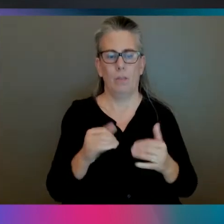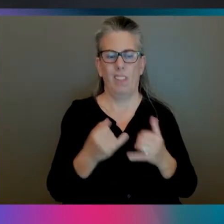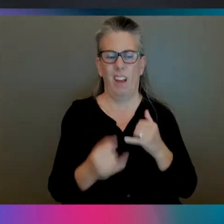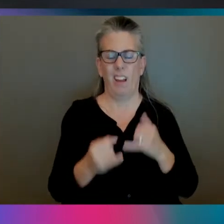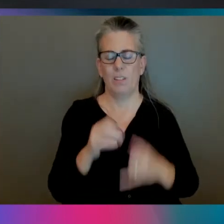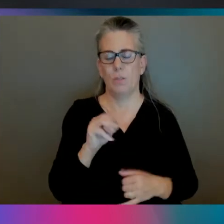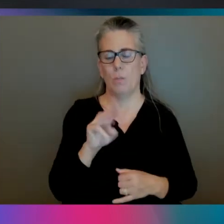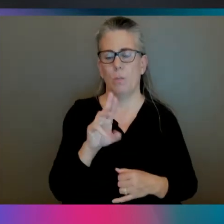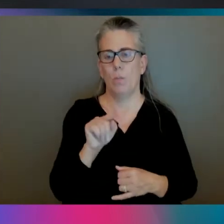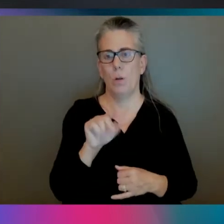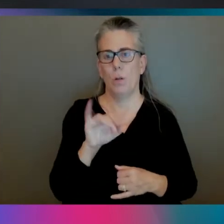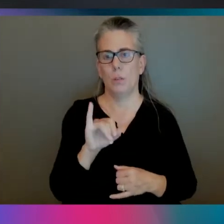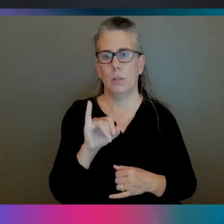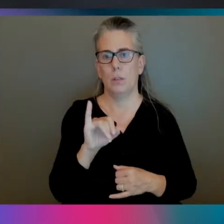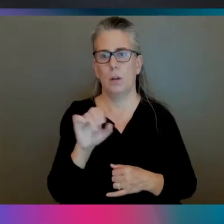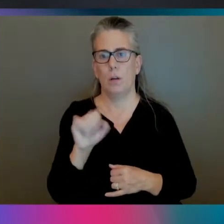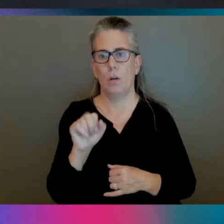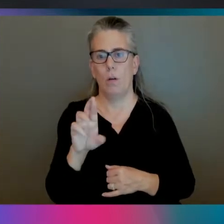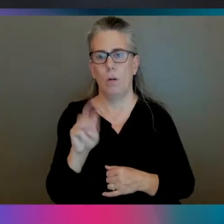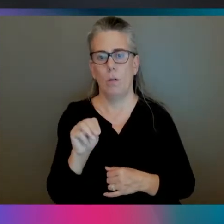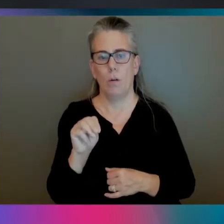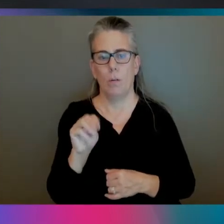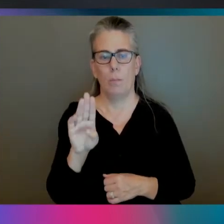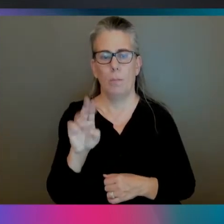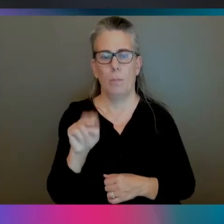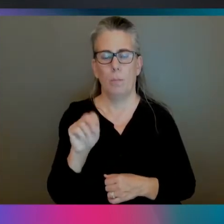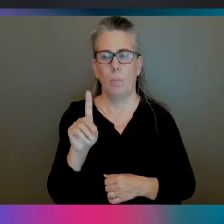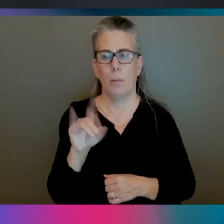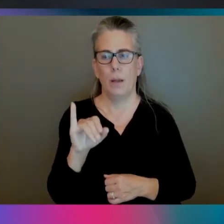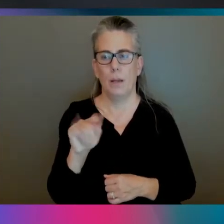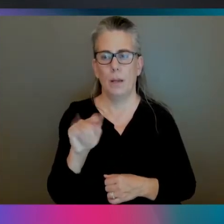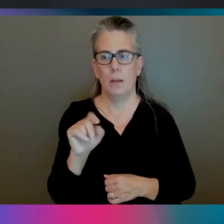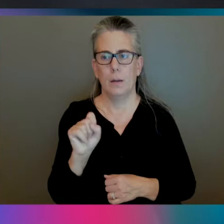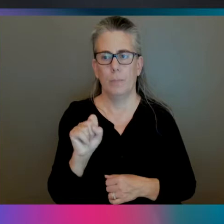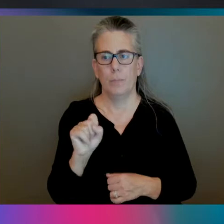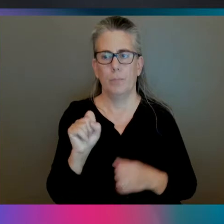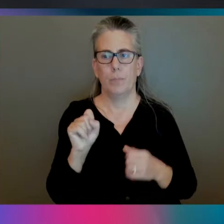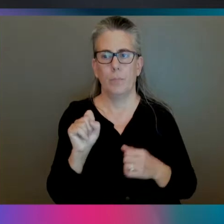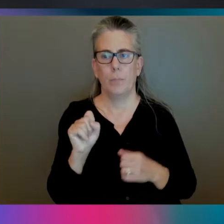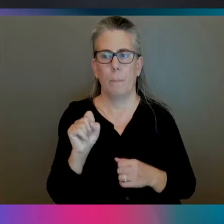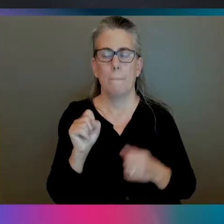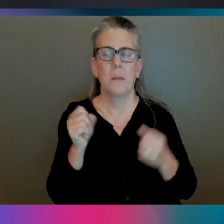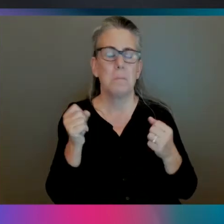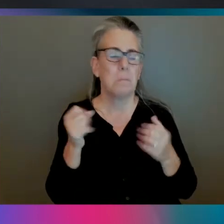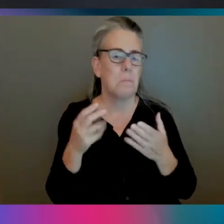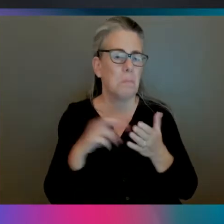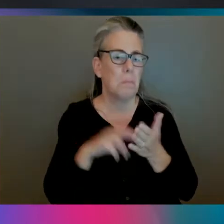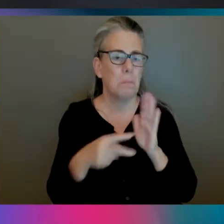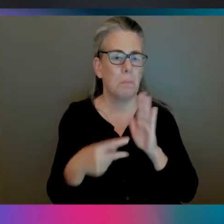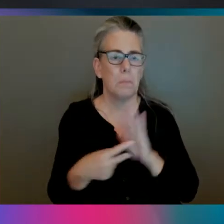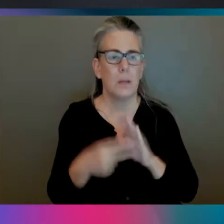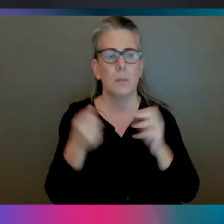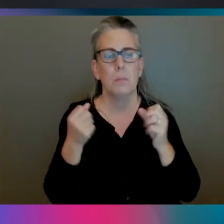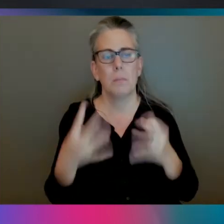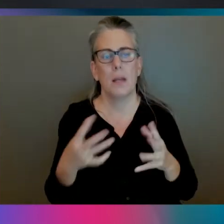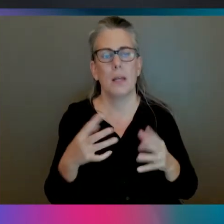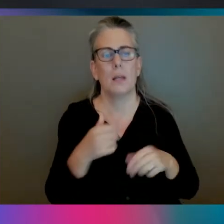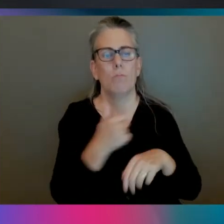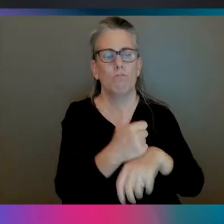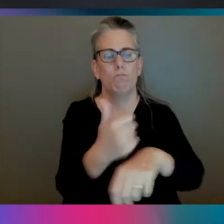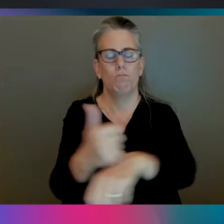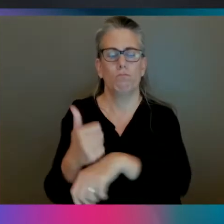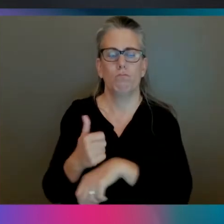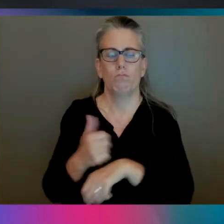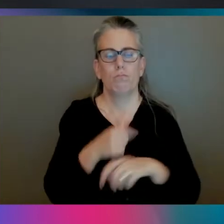longer period of time, and you might have multiple multi-endpoints, and you might have multiple infrastructure set up. And then over